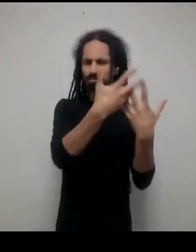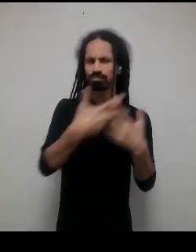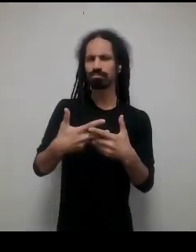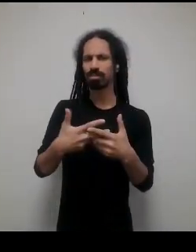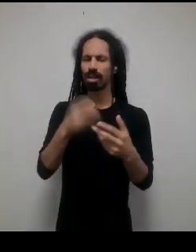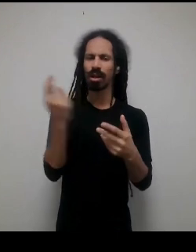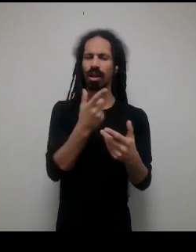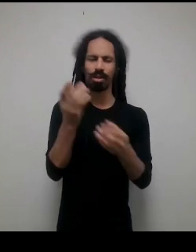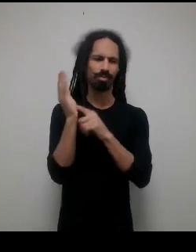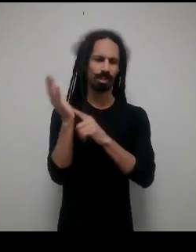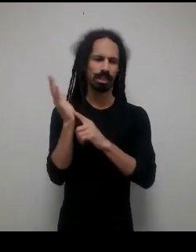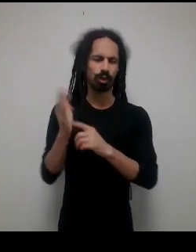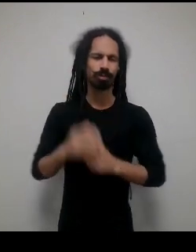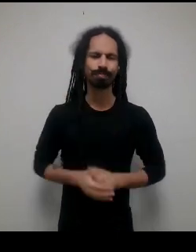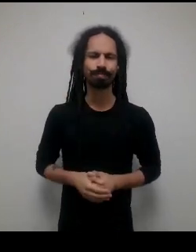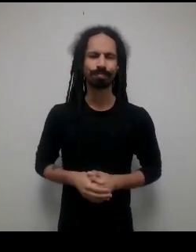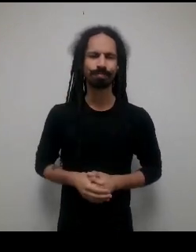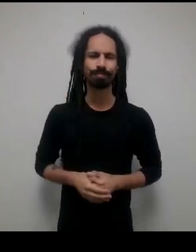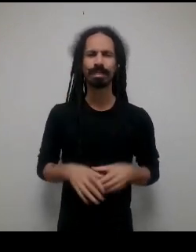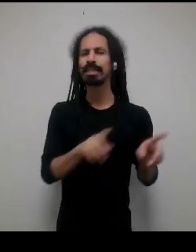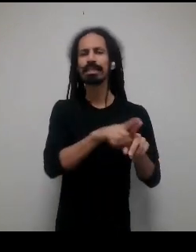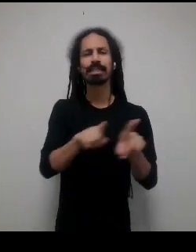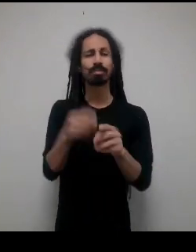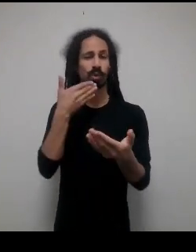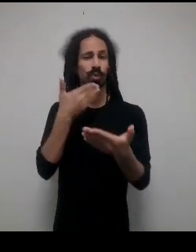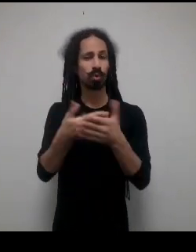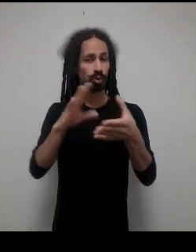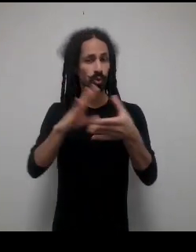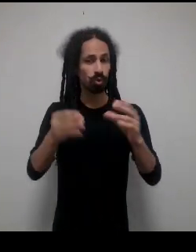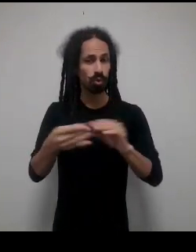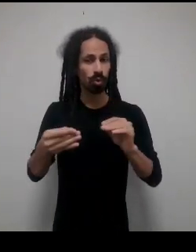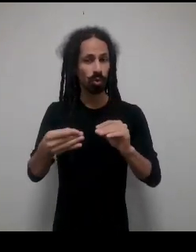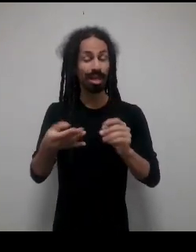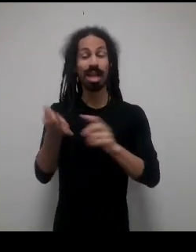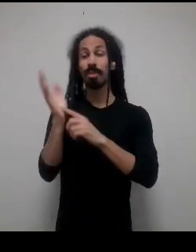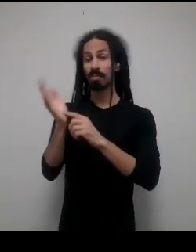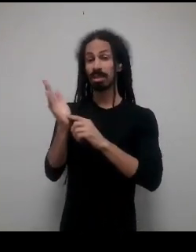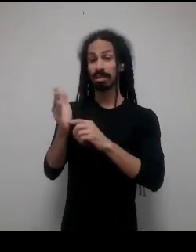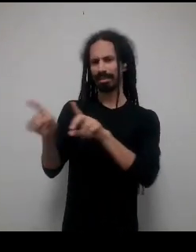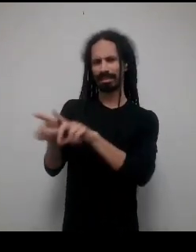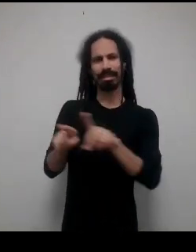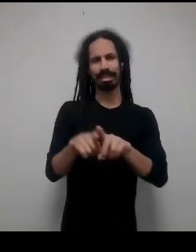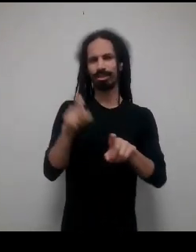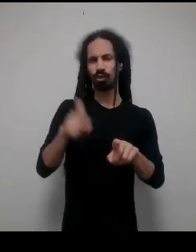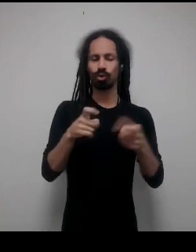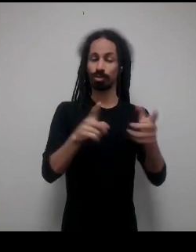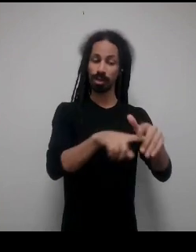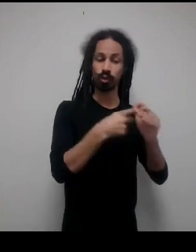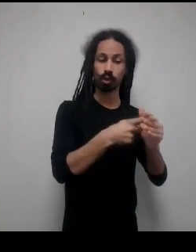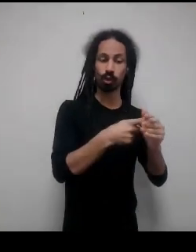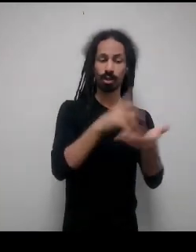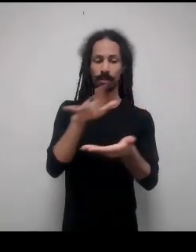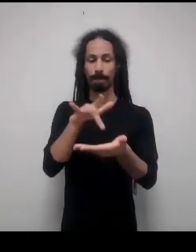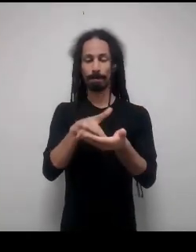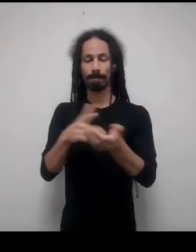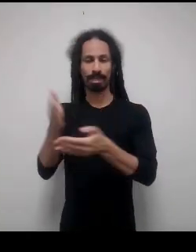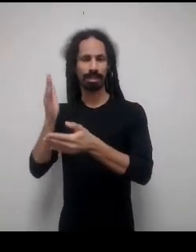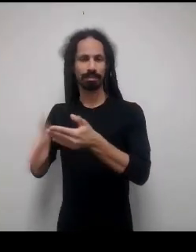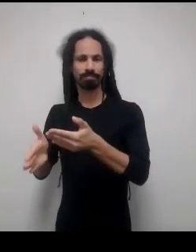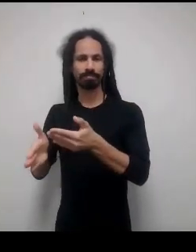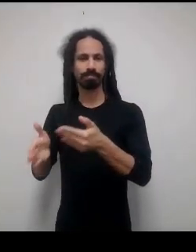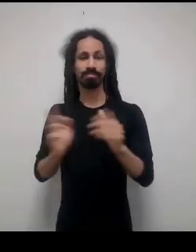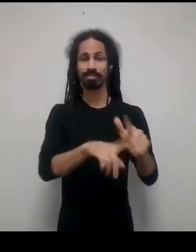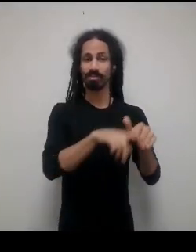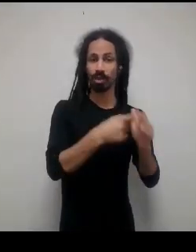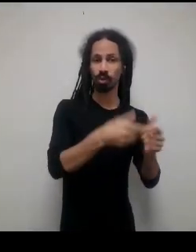presentation. Just like any good story, a presentation should have a beginning, a middle, and an end. So the beginning, your introduction,